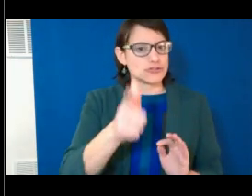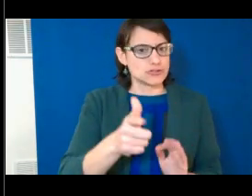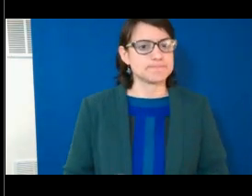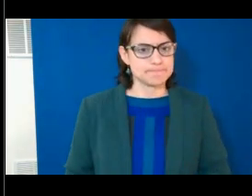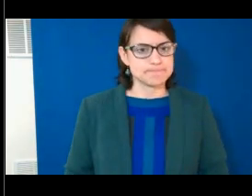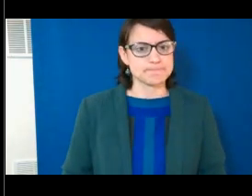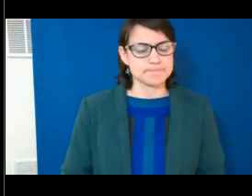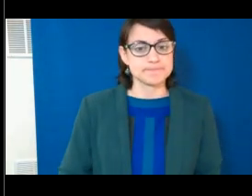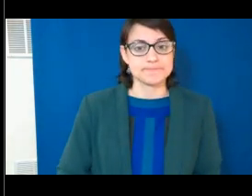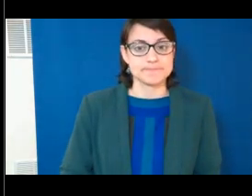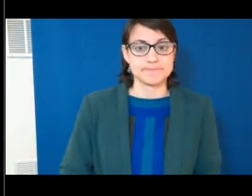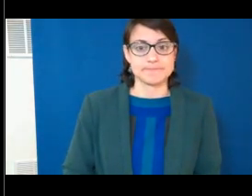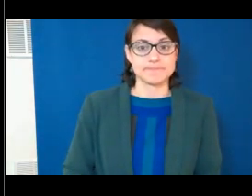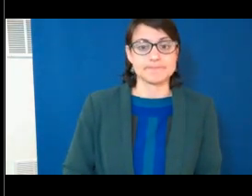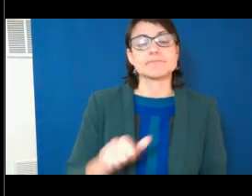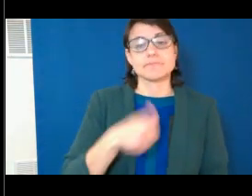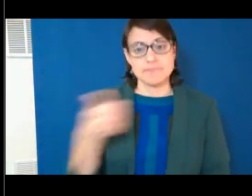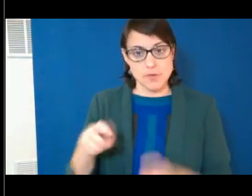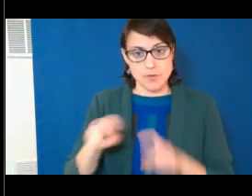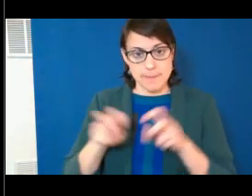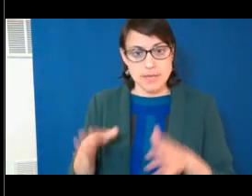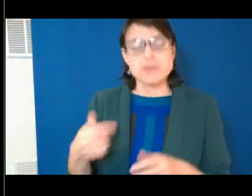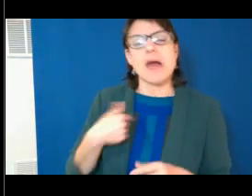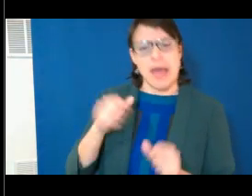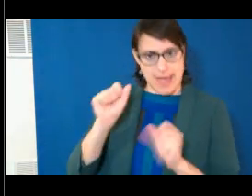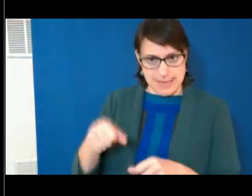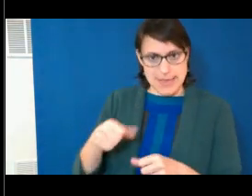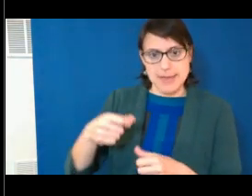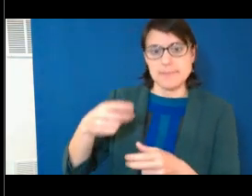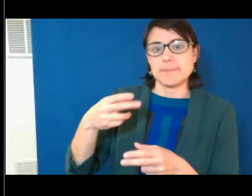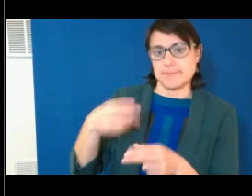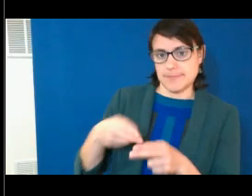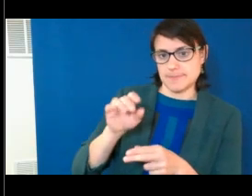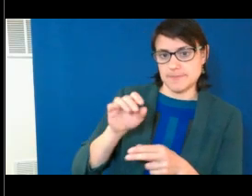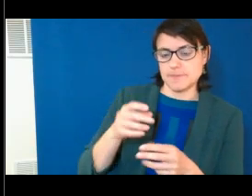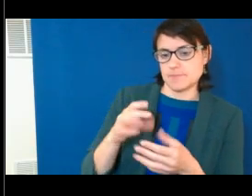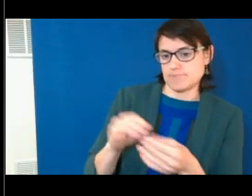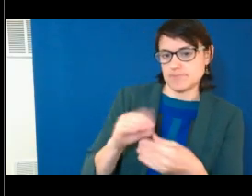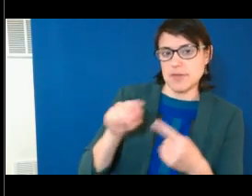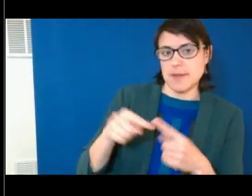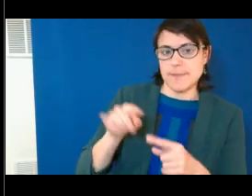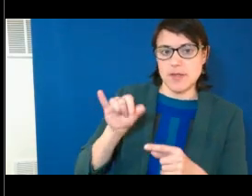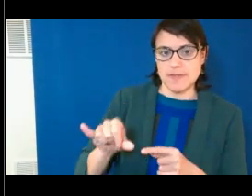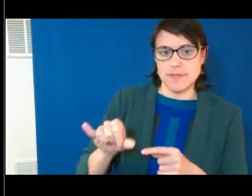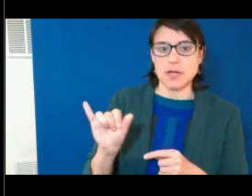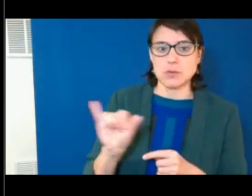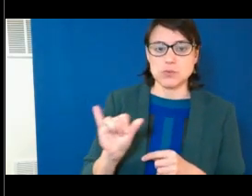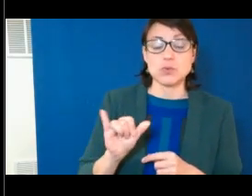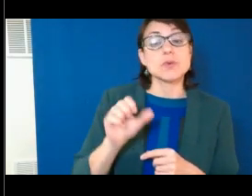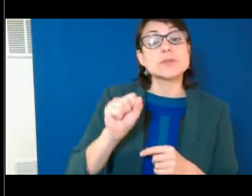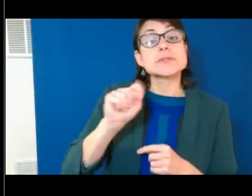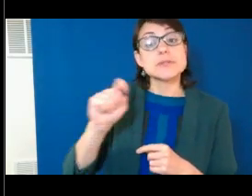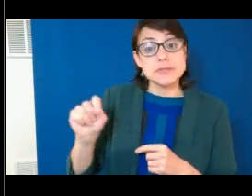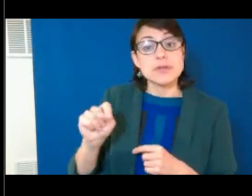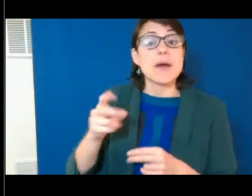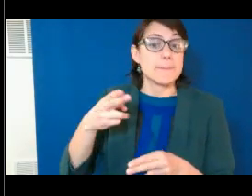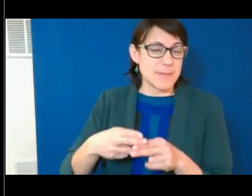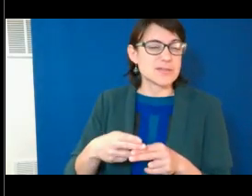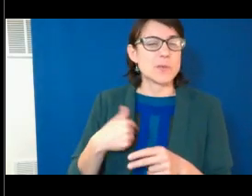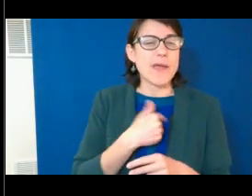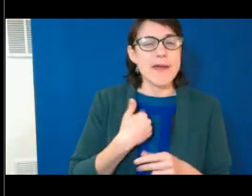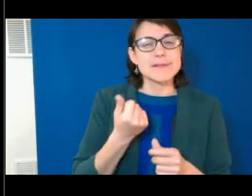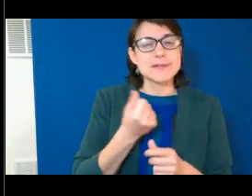Yeah, I can speak to that just briefly. And Scott touched upon this about some of our bigger awards with sub-award competitions underneath